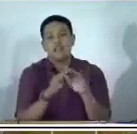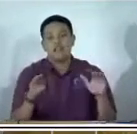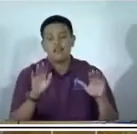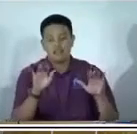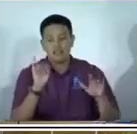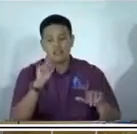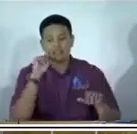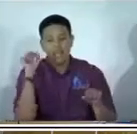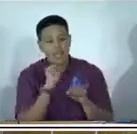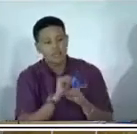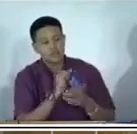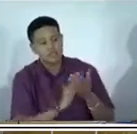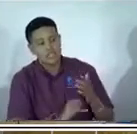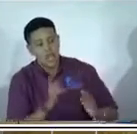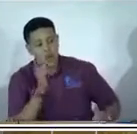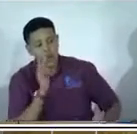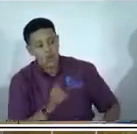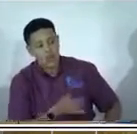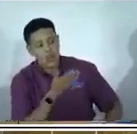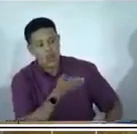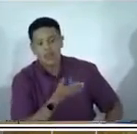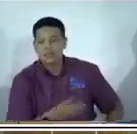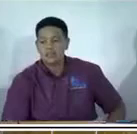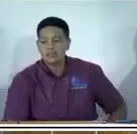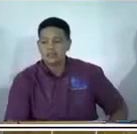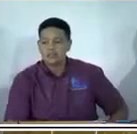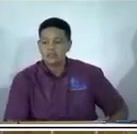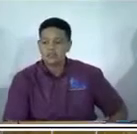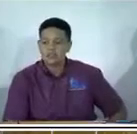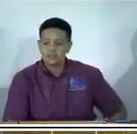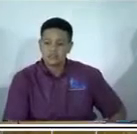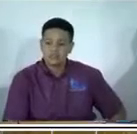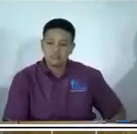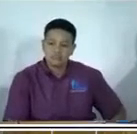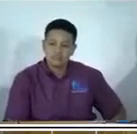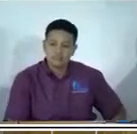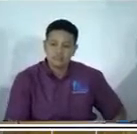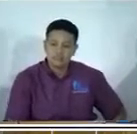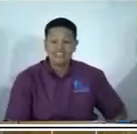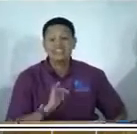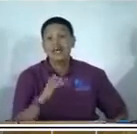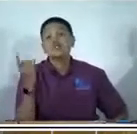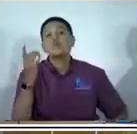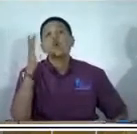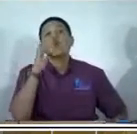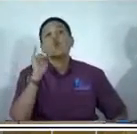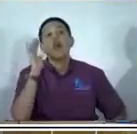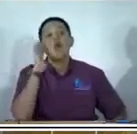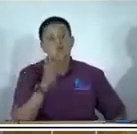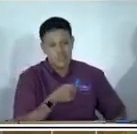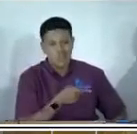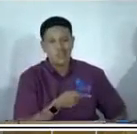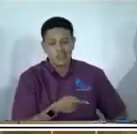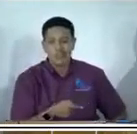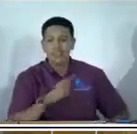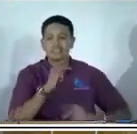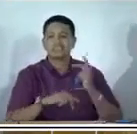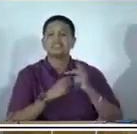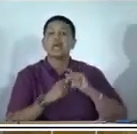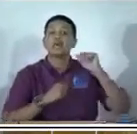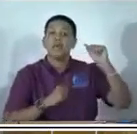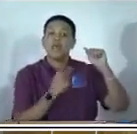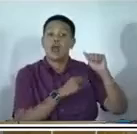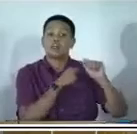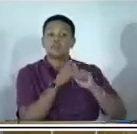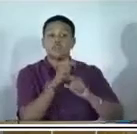actual design. That's not just an artistic sketch. Madam Speaker, a Type A hospital, the